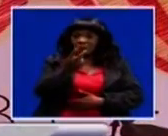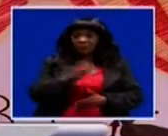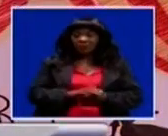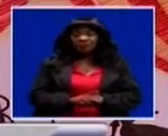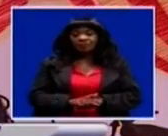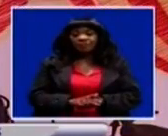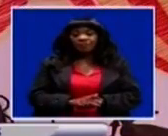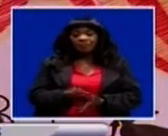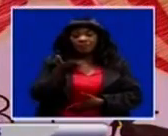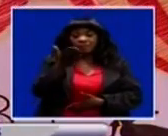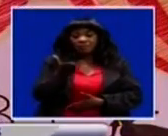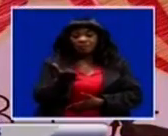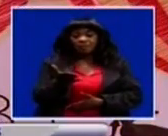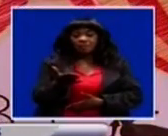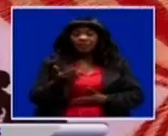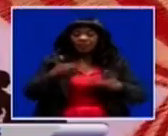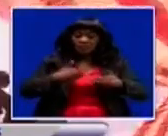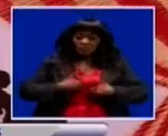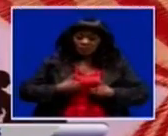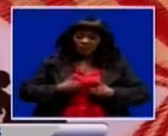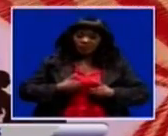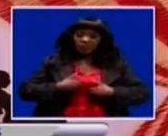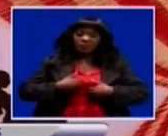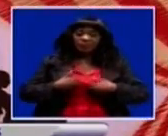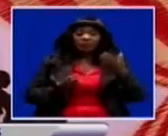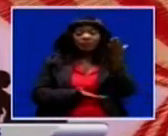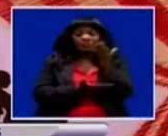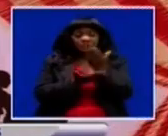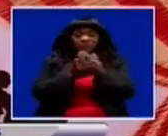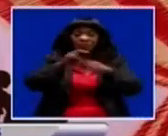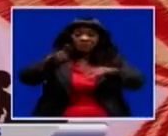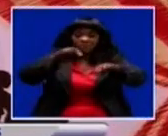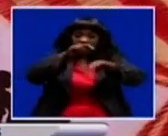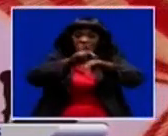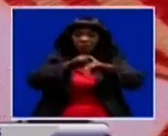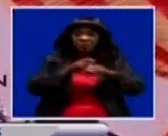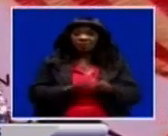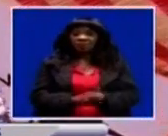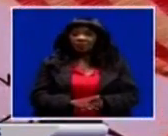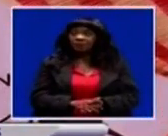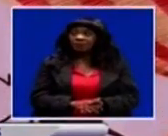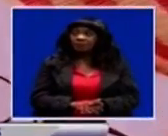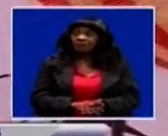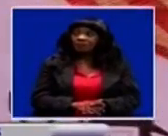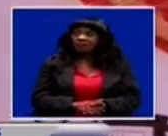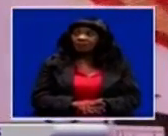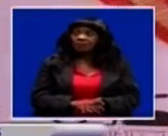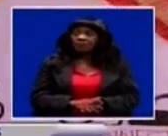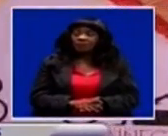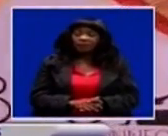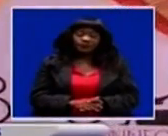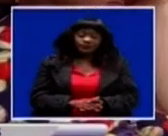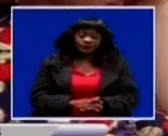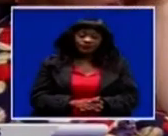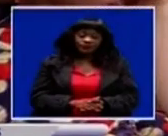generation, you want to take the mentor. Even at a high school level, we've taken on every single year in December